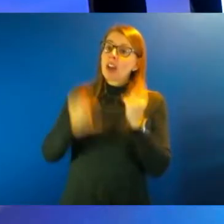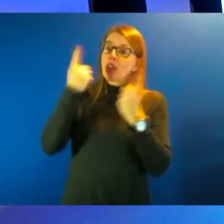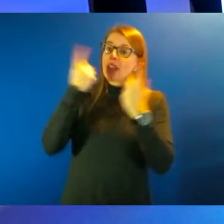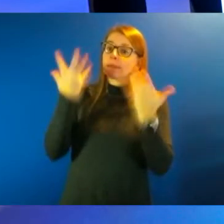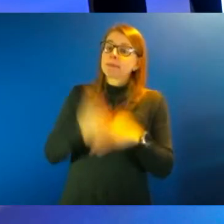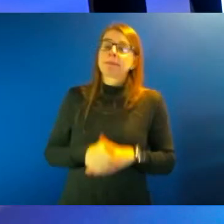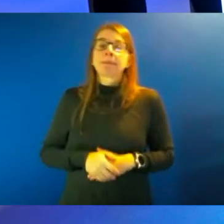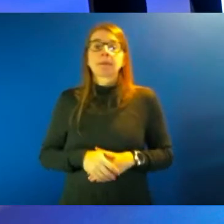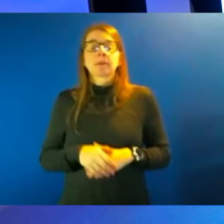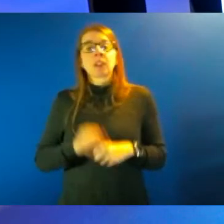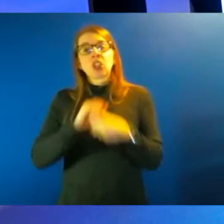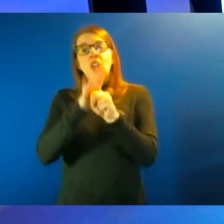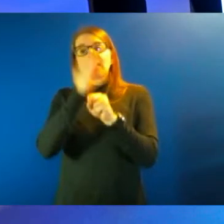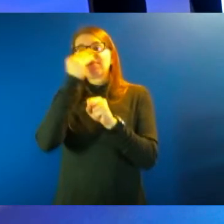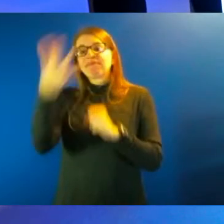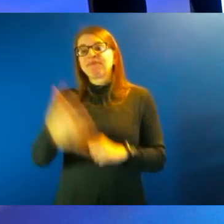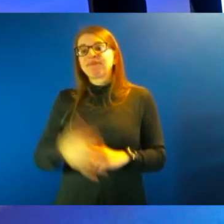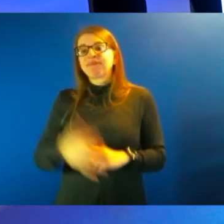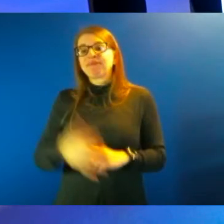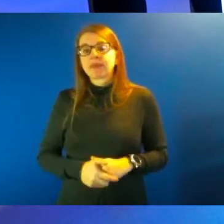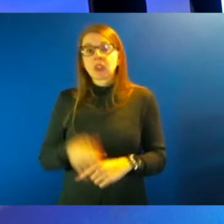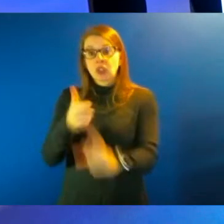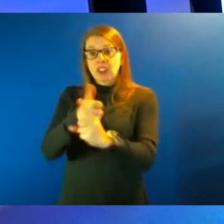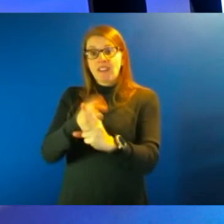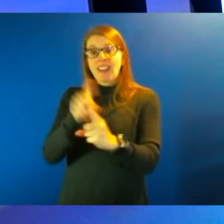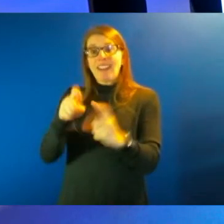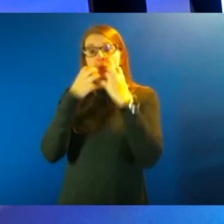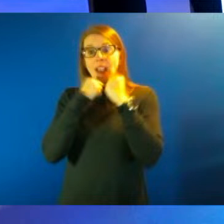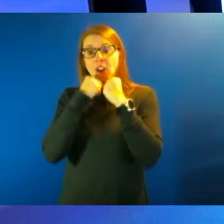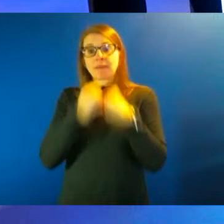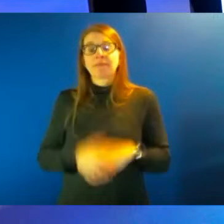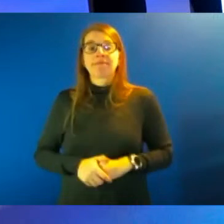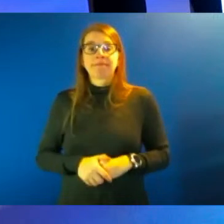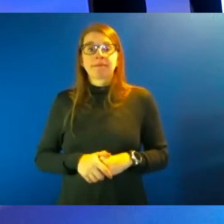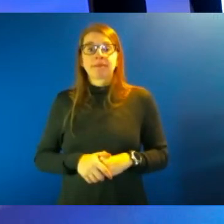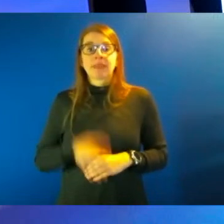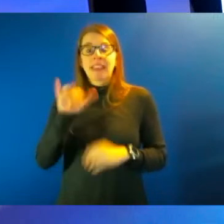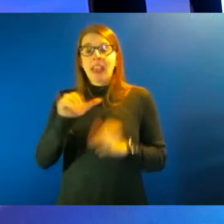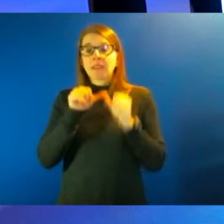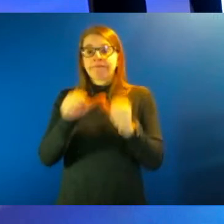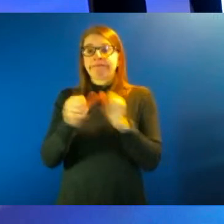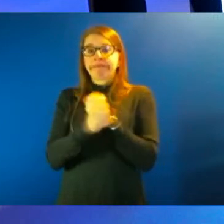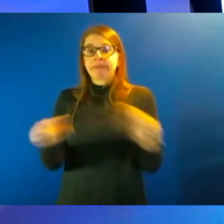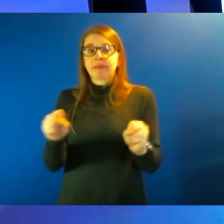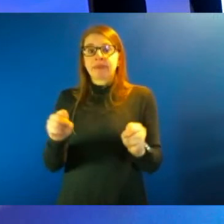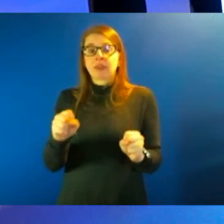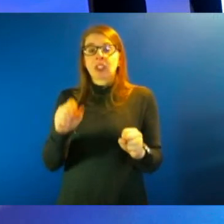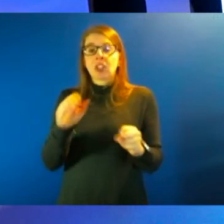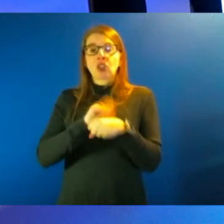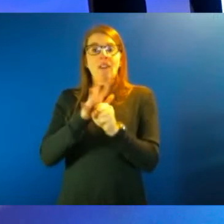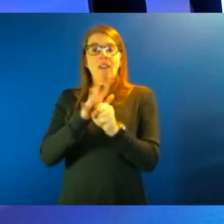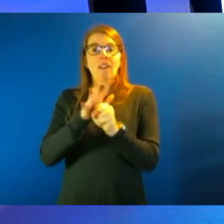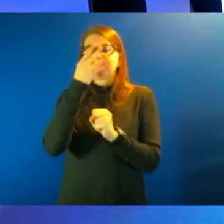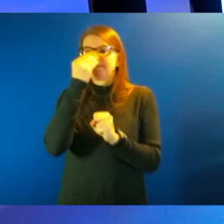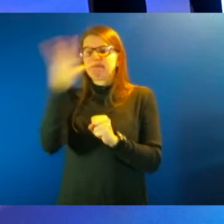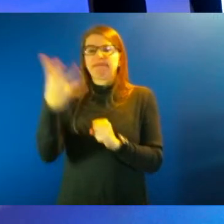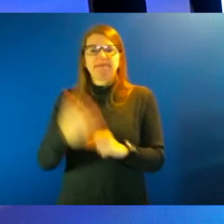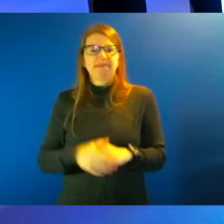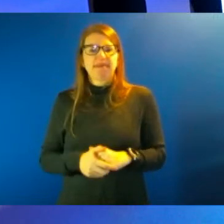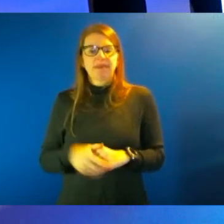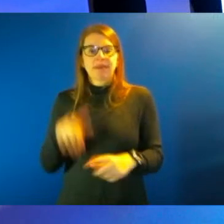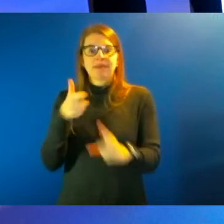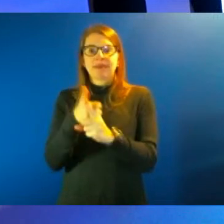COVID doesn't care, so you have to. That's what keeps you safe. COVID doesn't care, so you have